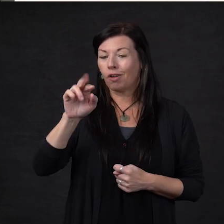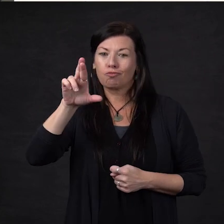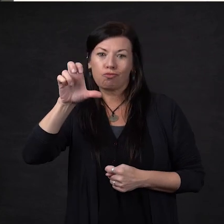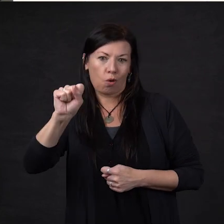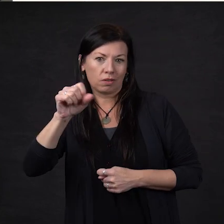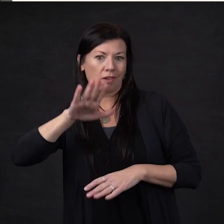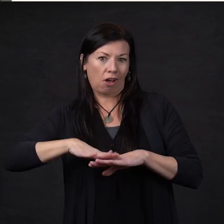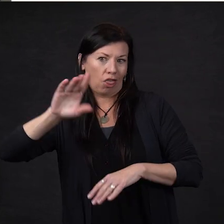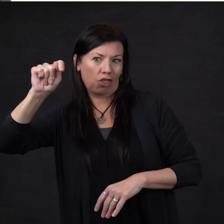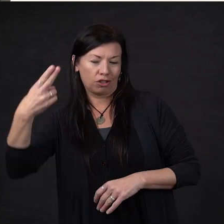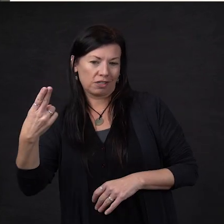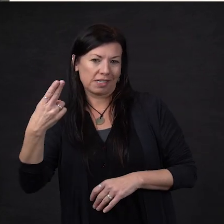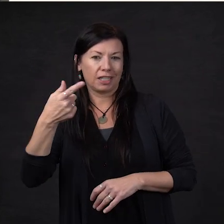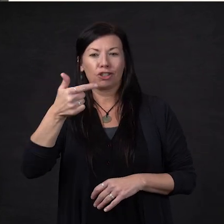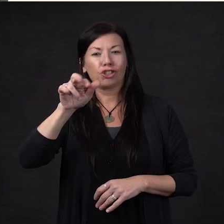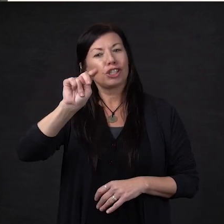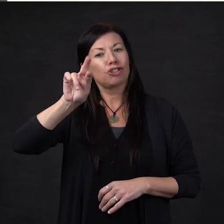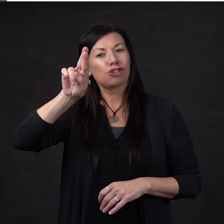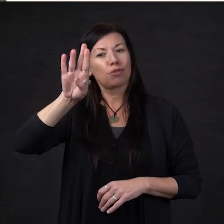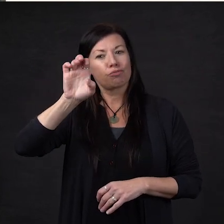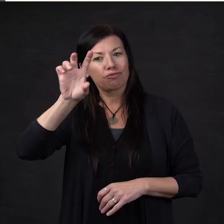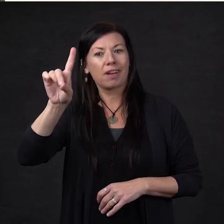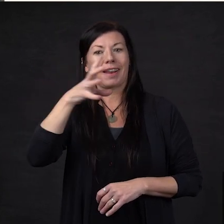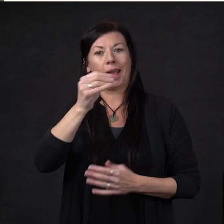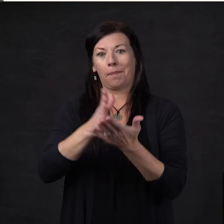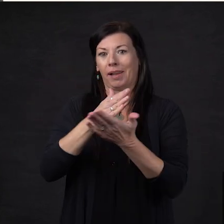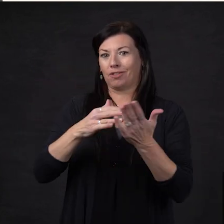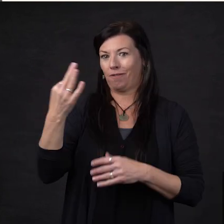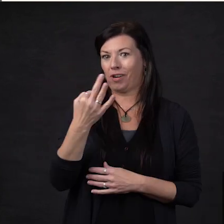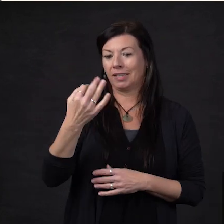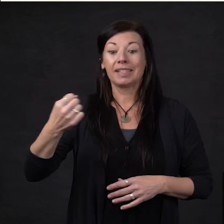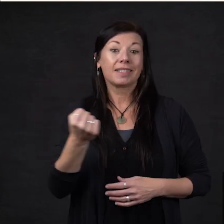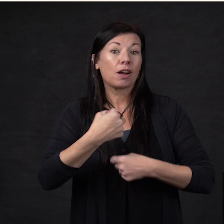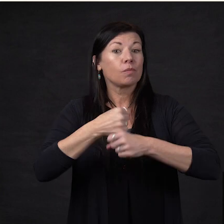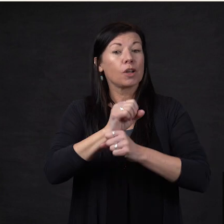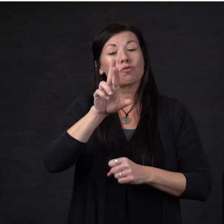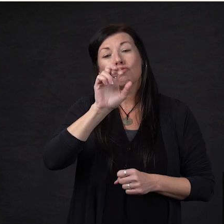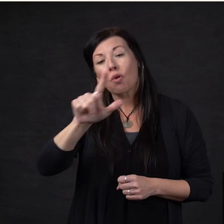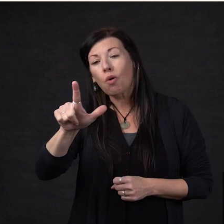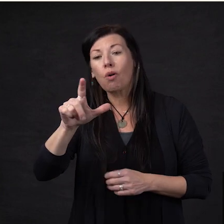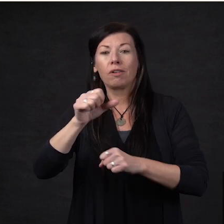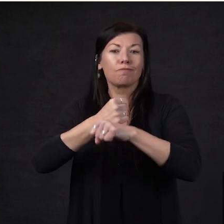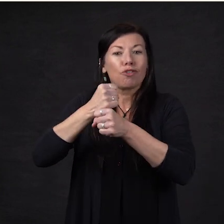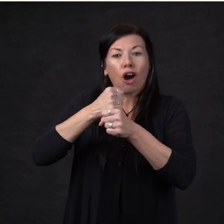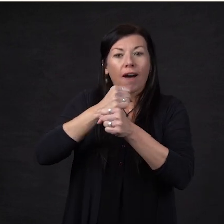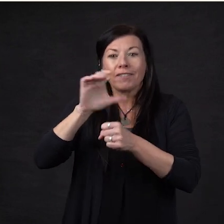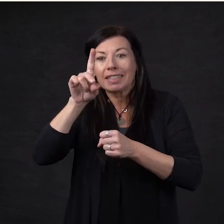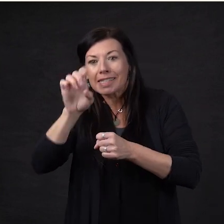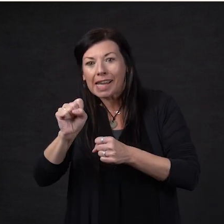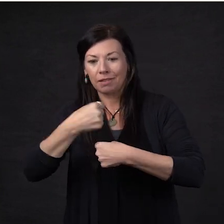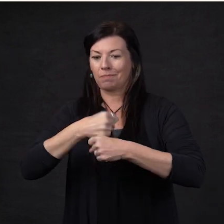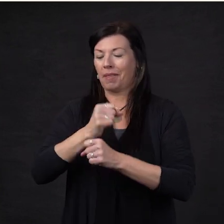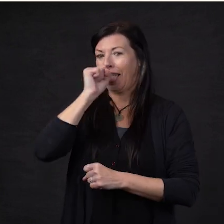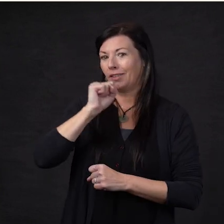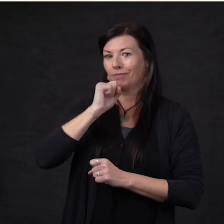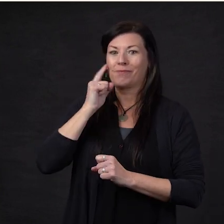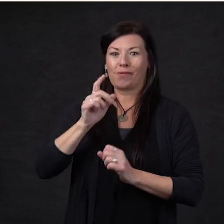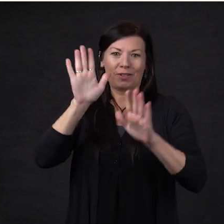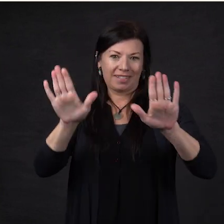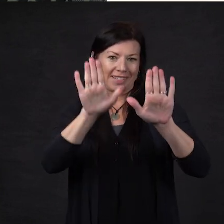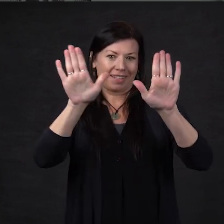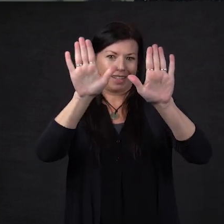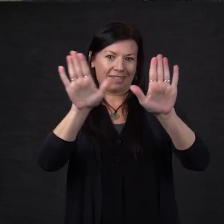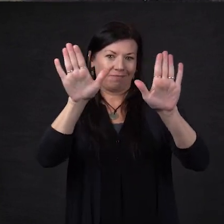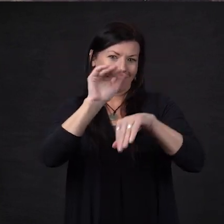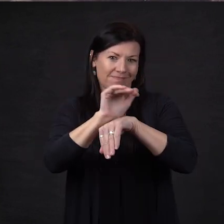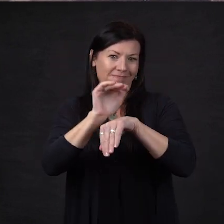on Thursdays, and gingerbread and pies on Fridays. On Saturdays, they'd bake rolls and coffee cakes, and make ice cream for Sunday dinner.